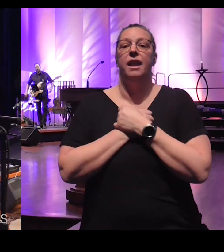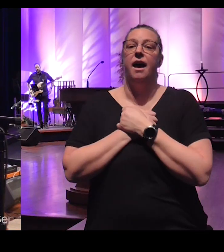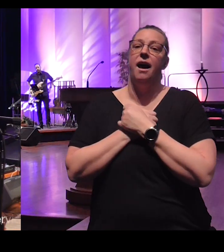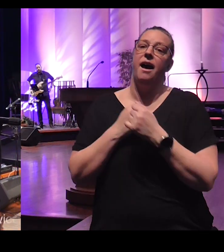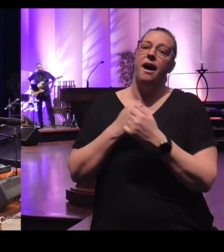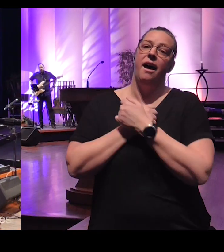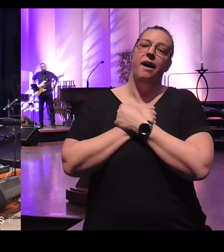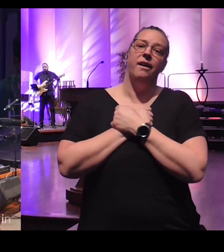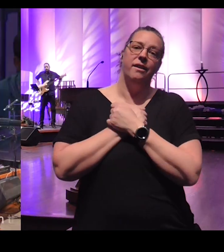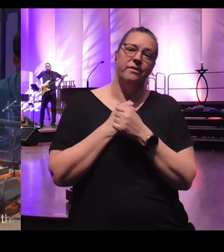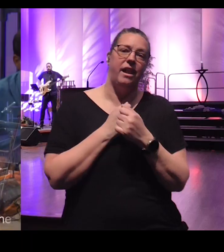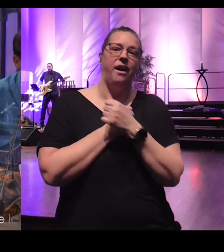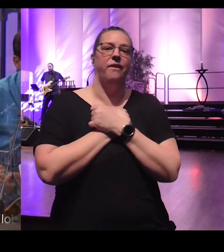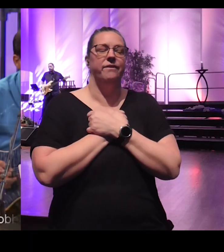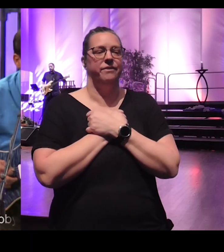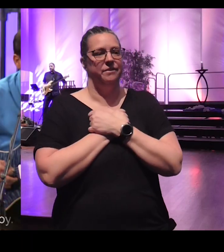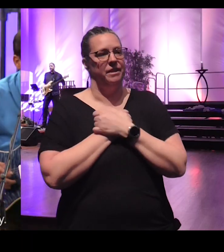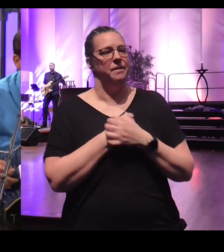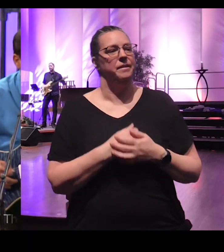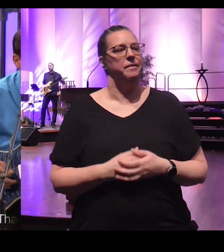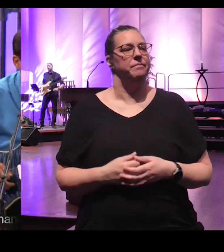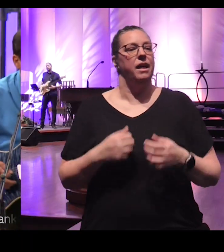Love, love, love.